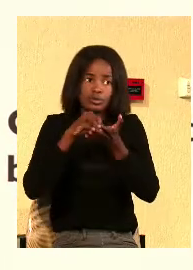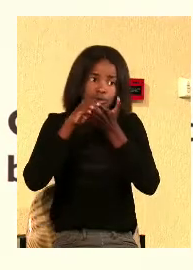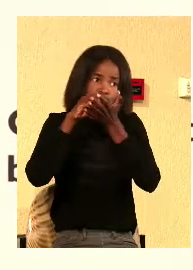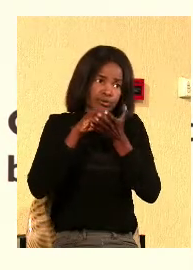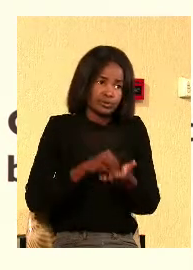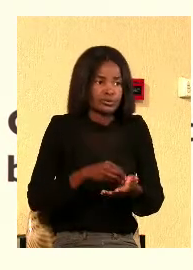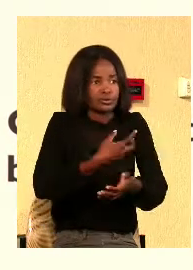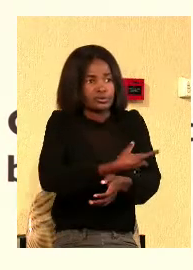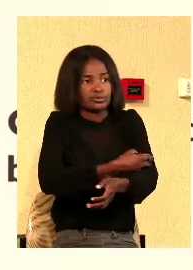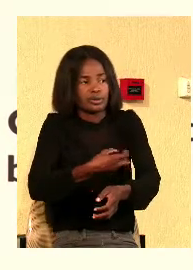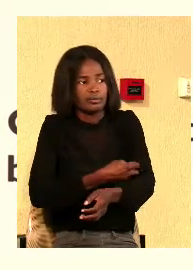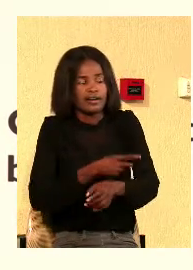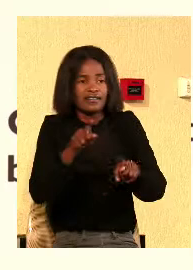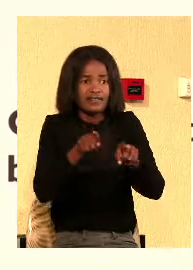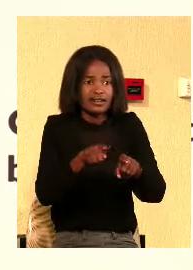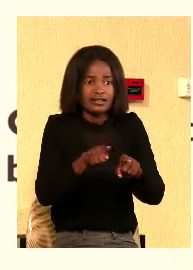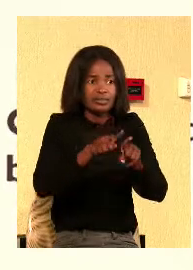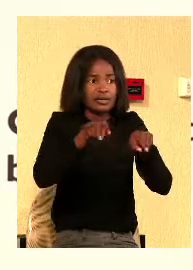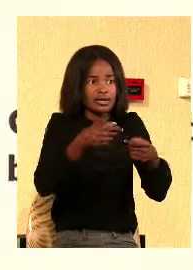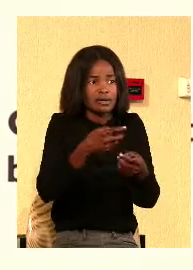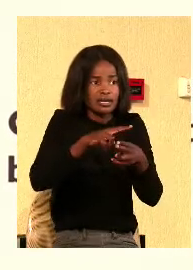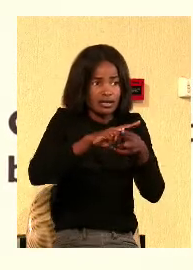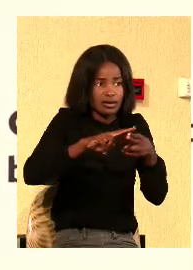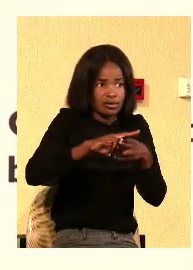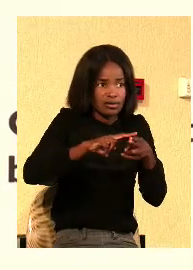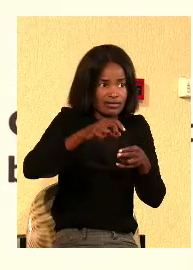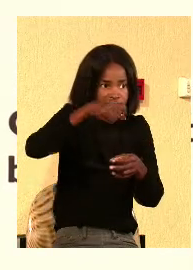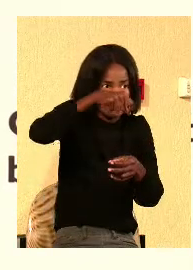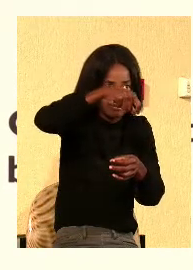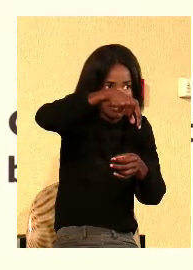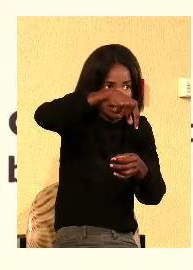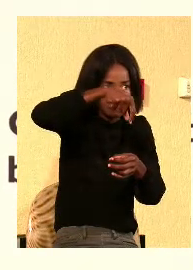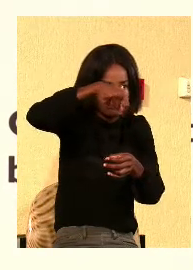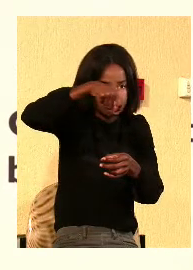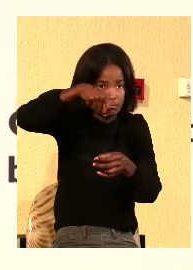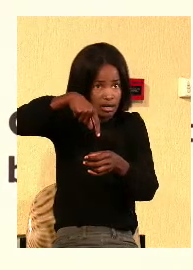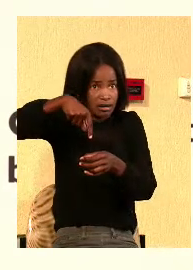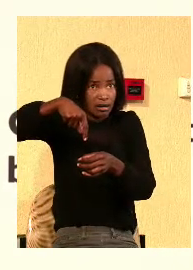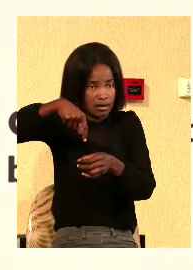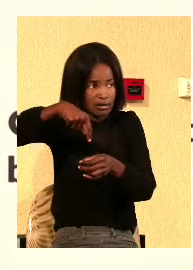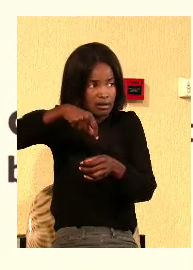on reagents and supplies. You are looking at about